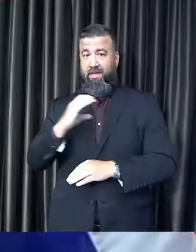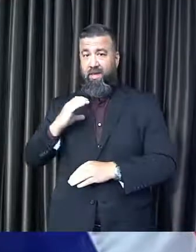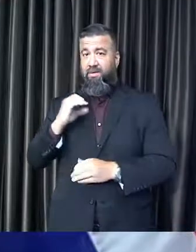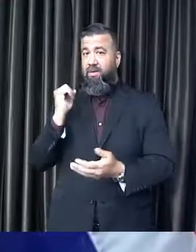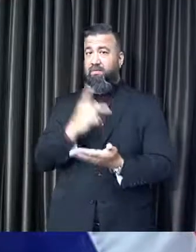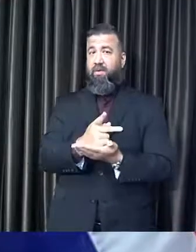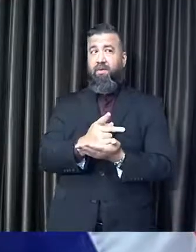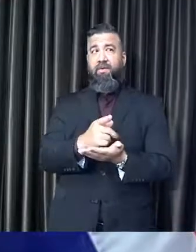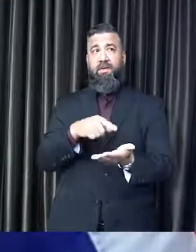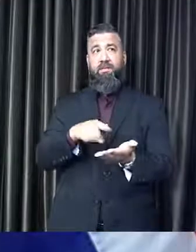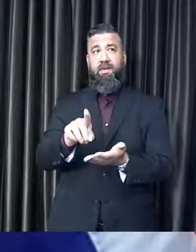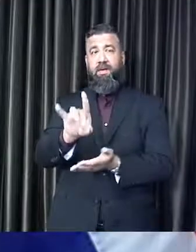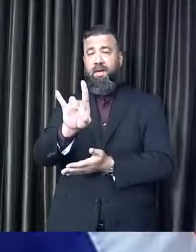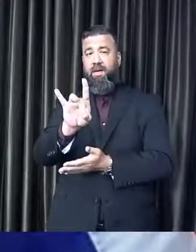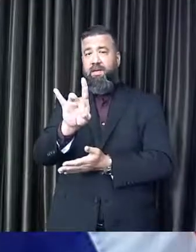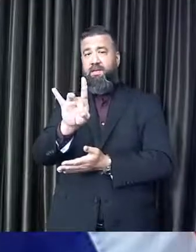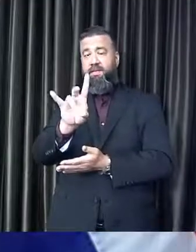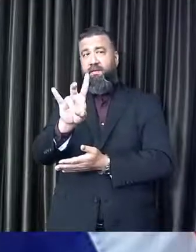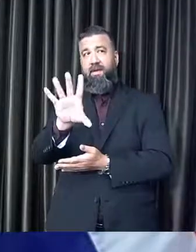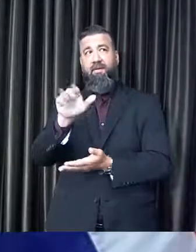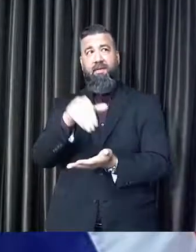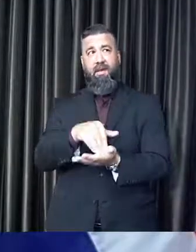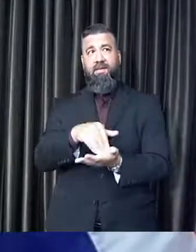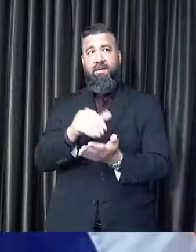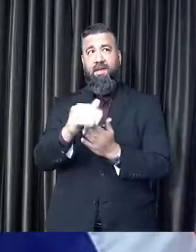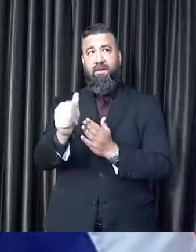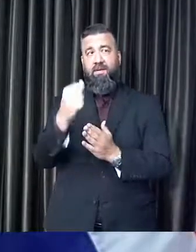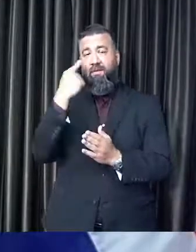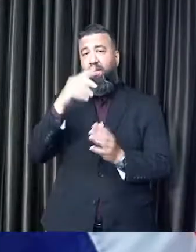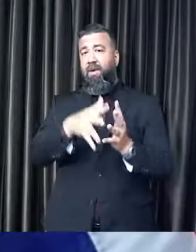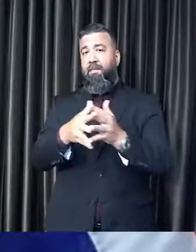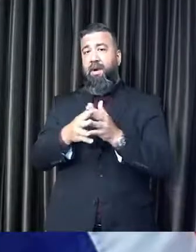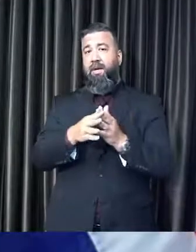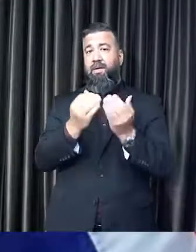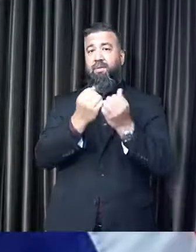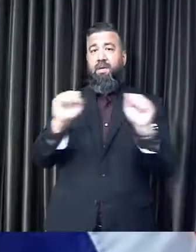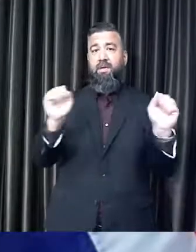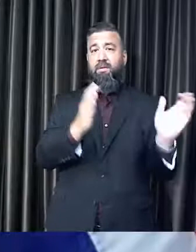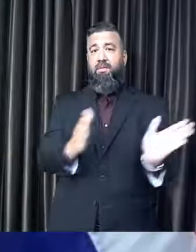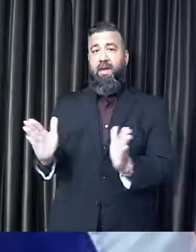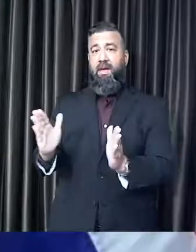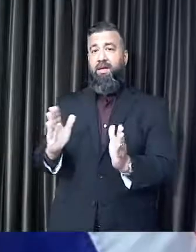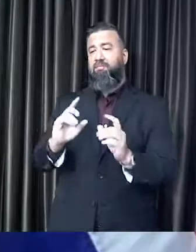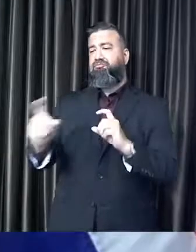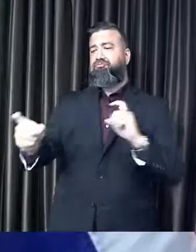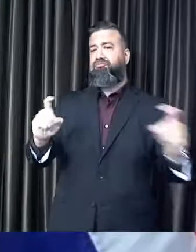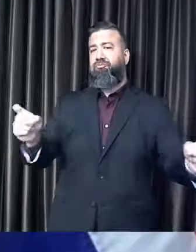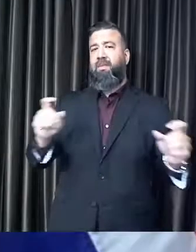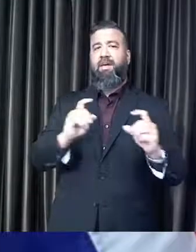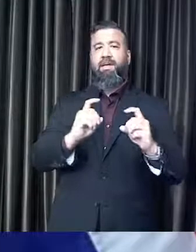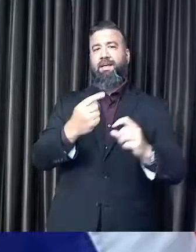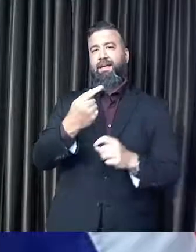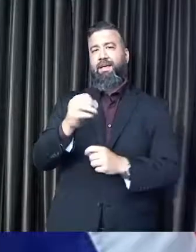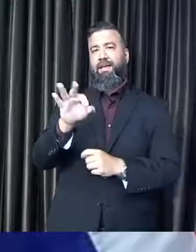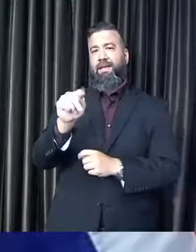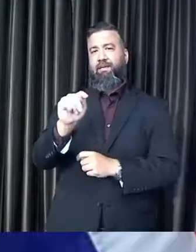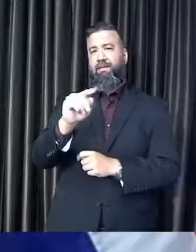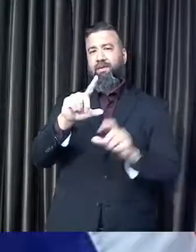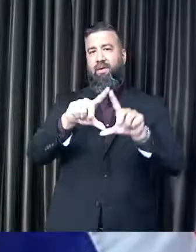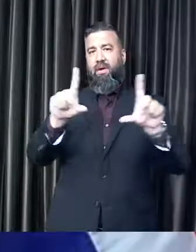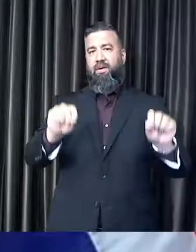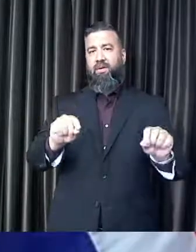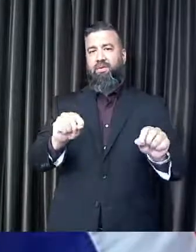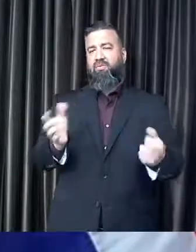$875,000 in American Rescue Plan Act funds to provide gift cards as an incentive to get a vaccine. Across the